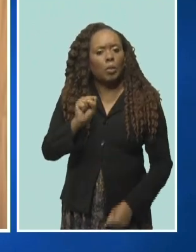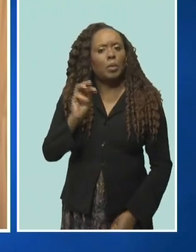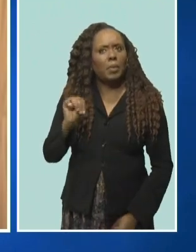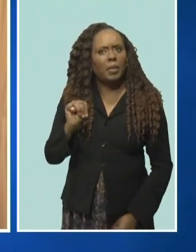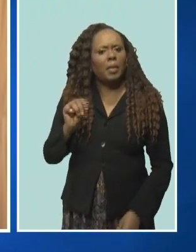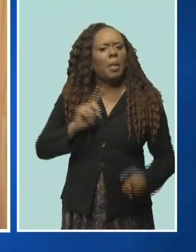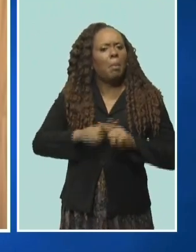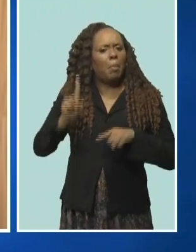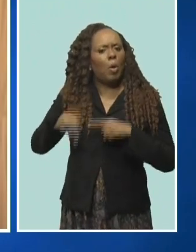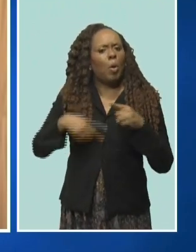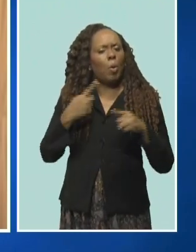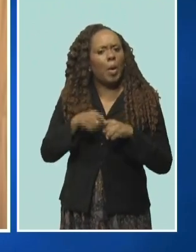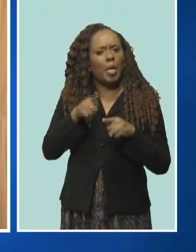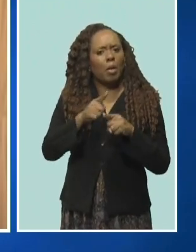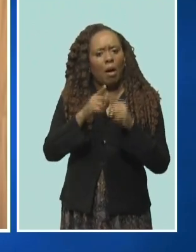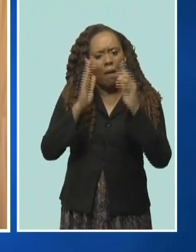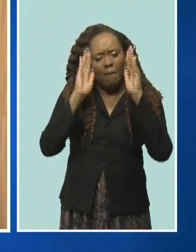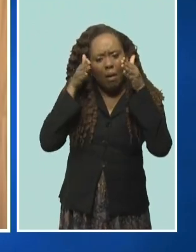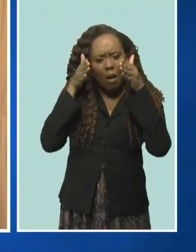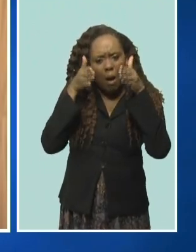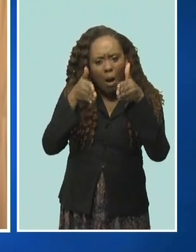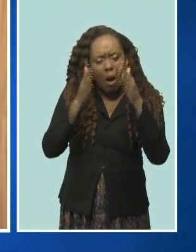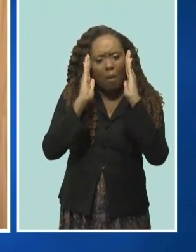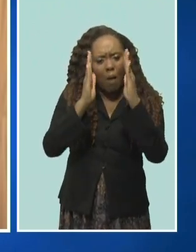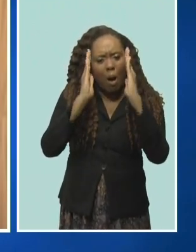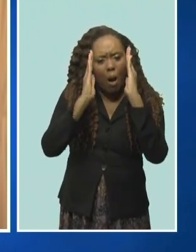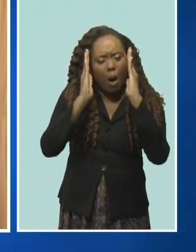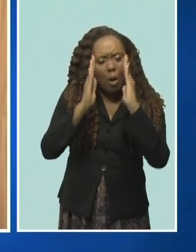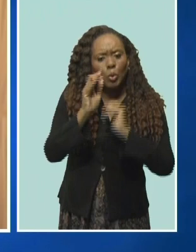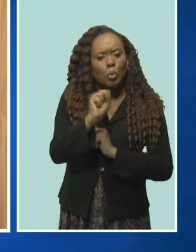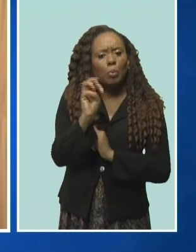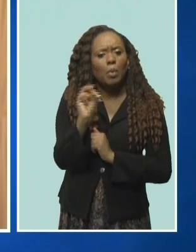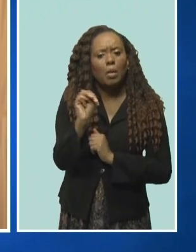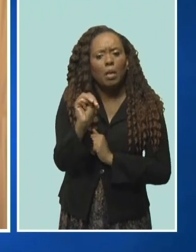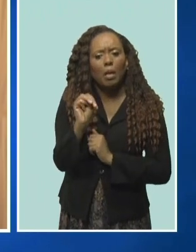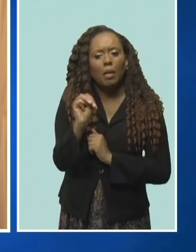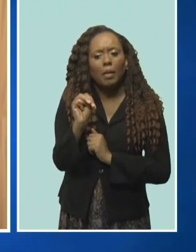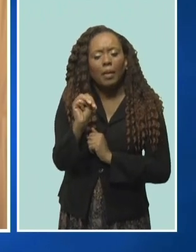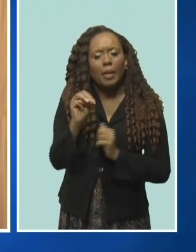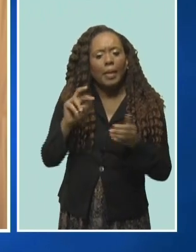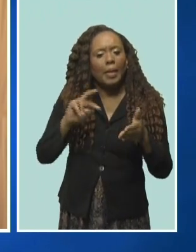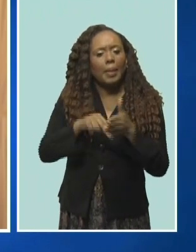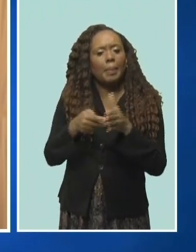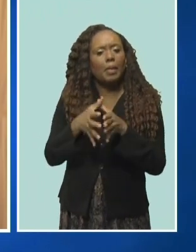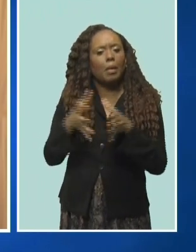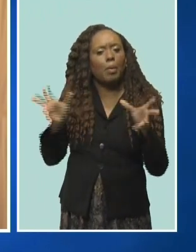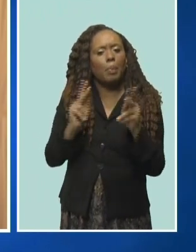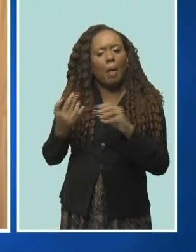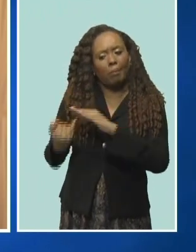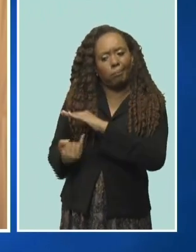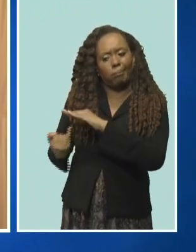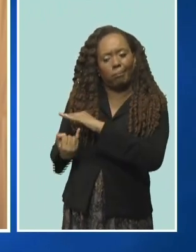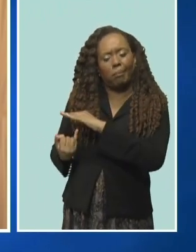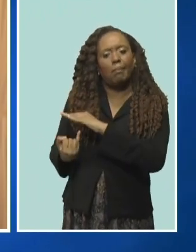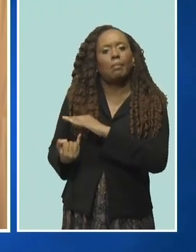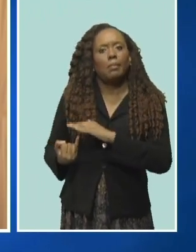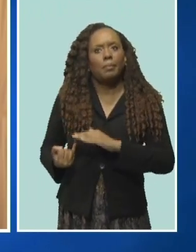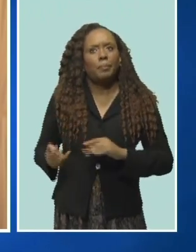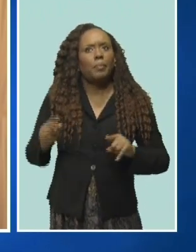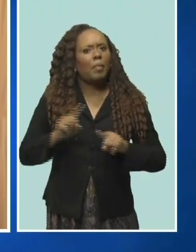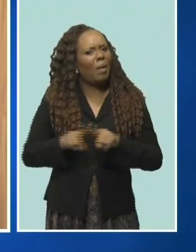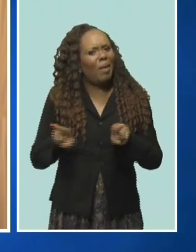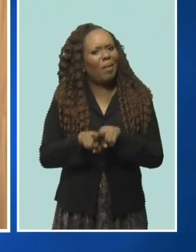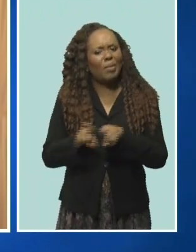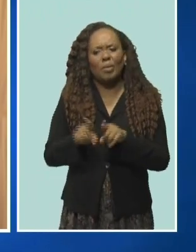This overexposure desensitizes not only the children, but indeed some of the parents to the presence of guns and